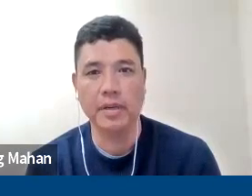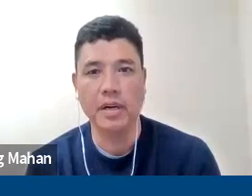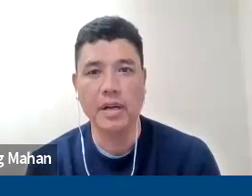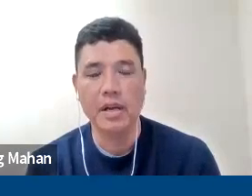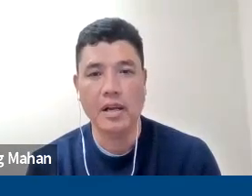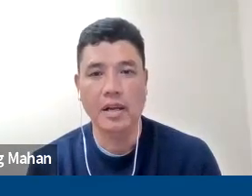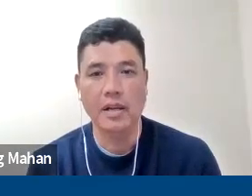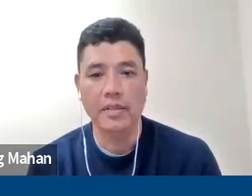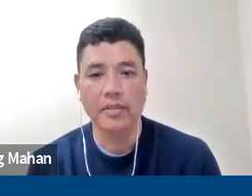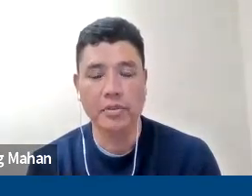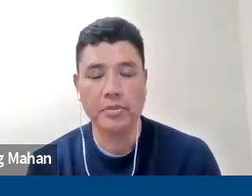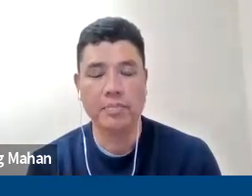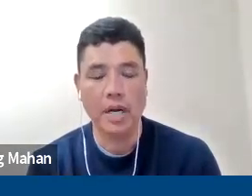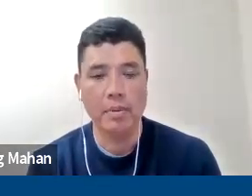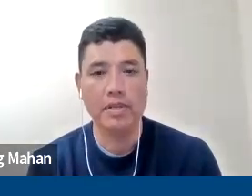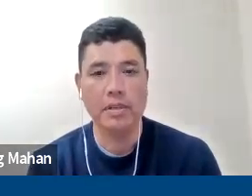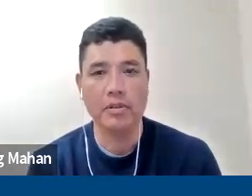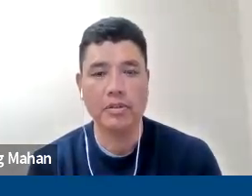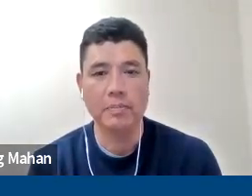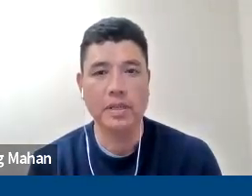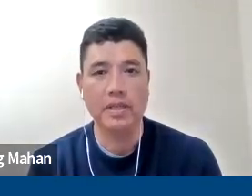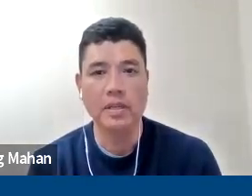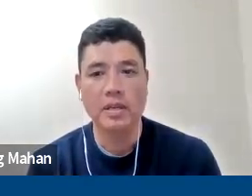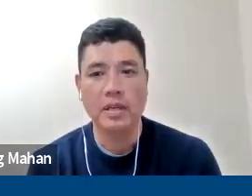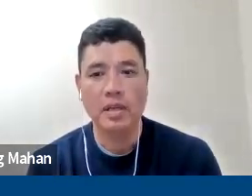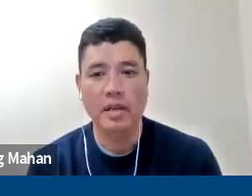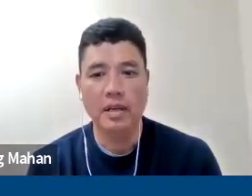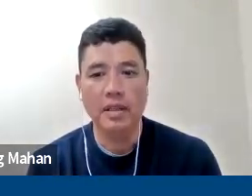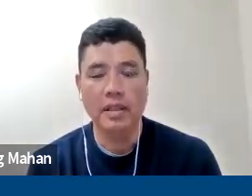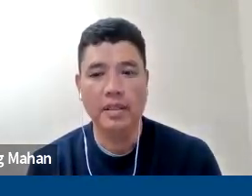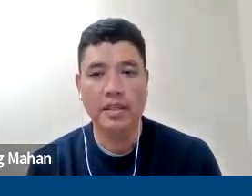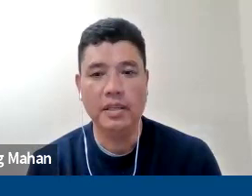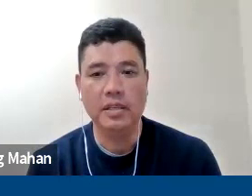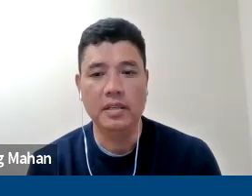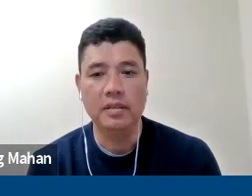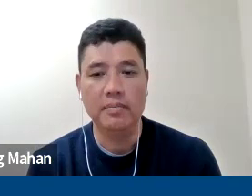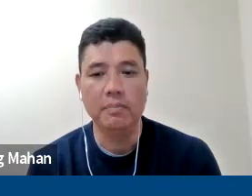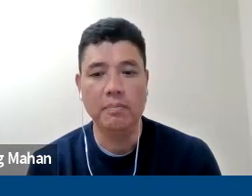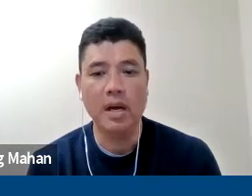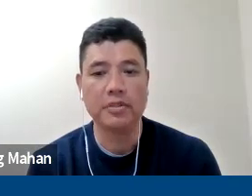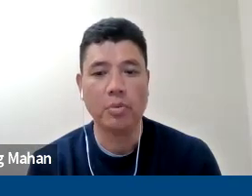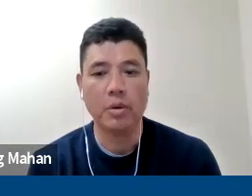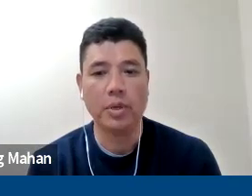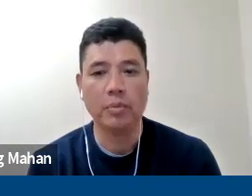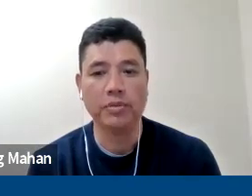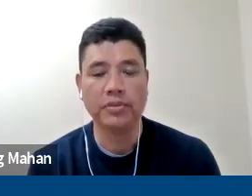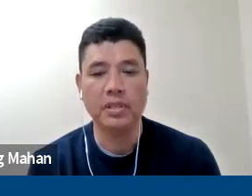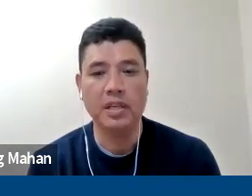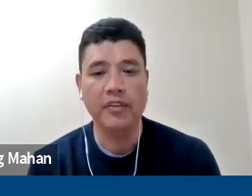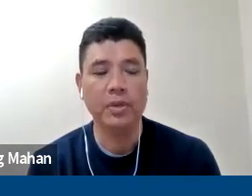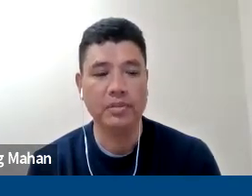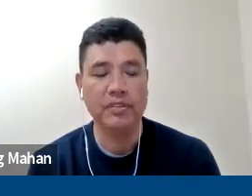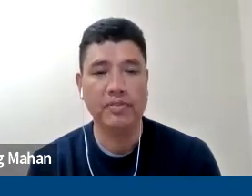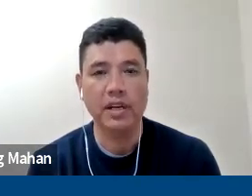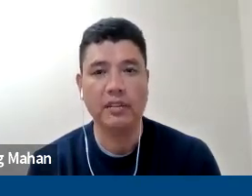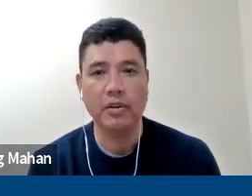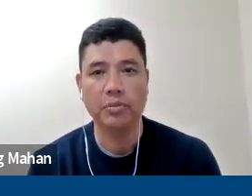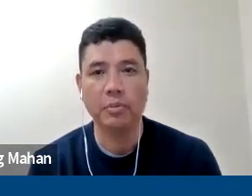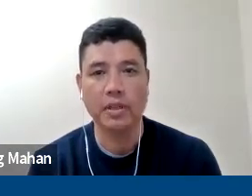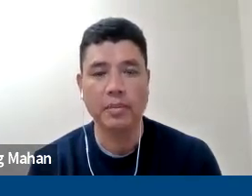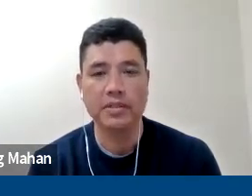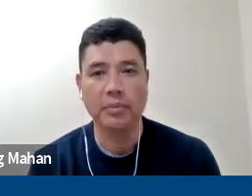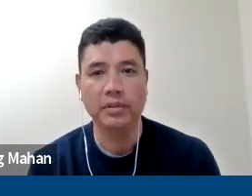Severe flooding typically doesn't happen from snowmelt in the state. This year, we are below normal